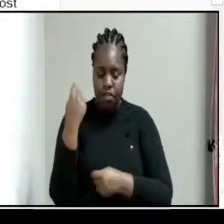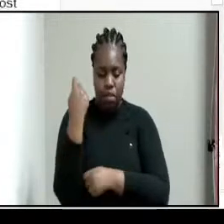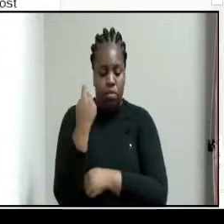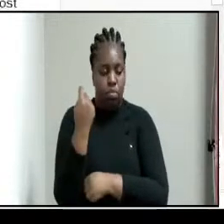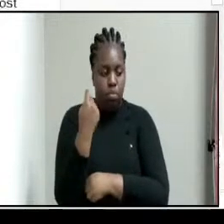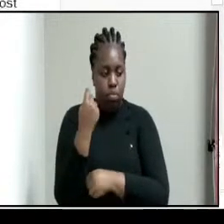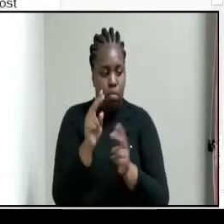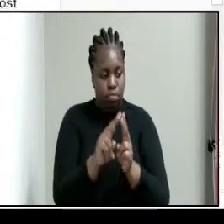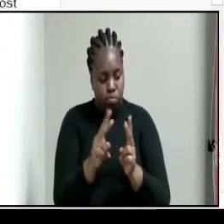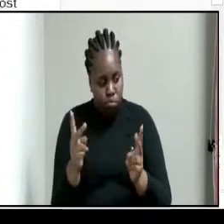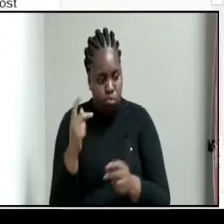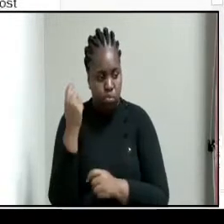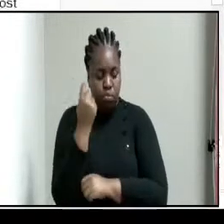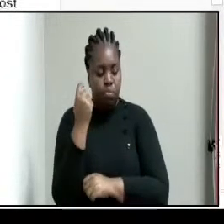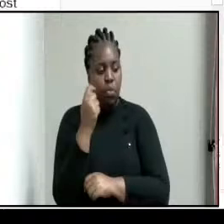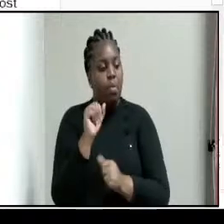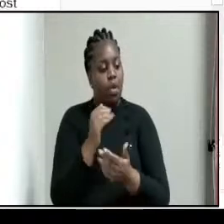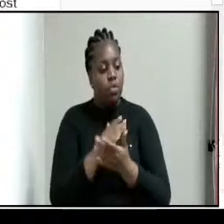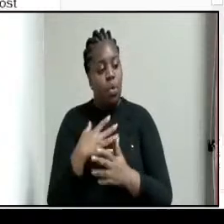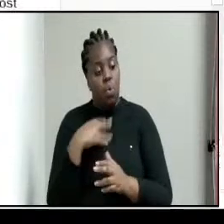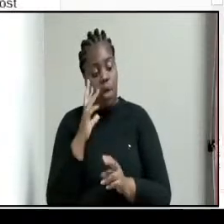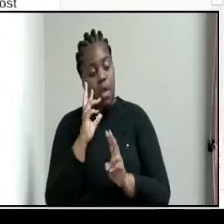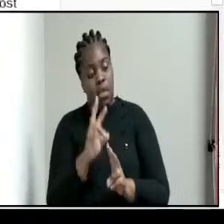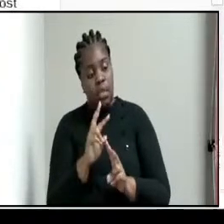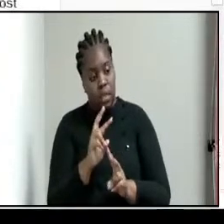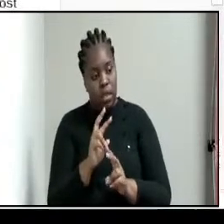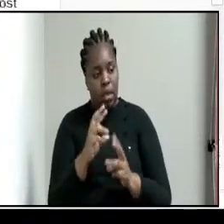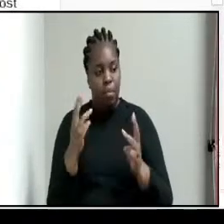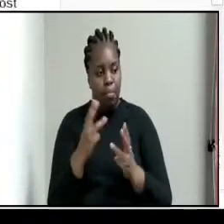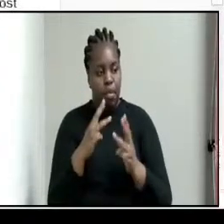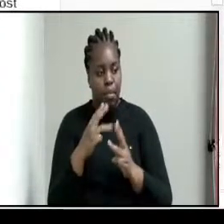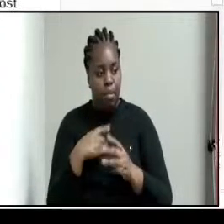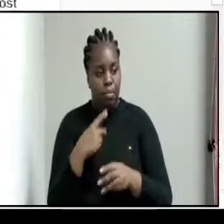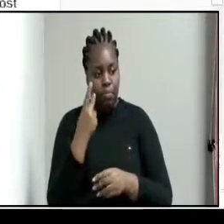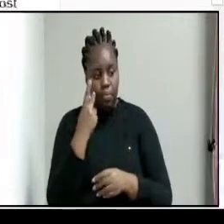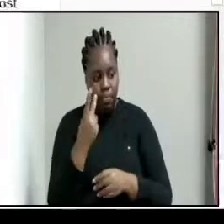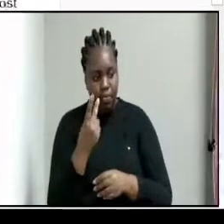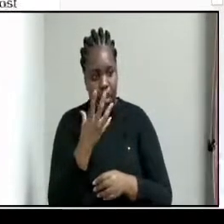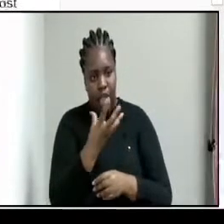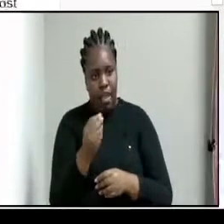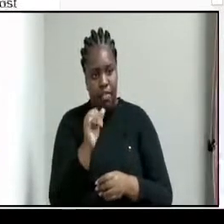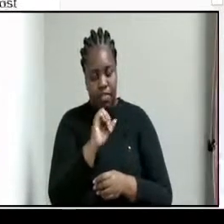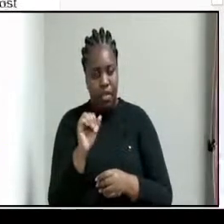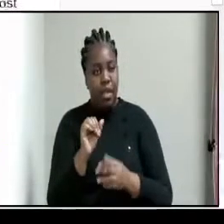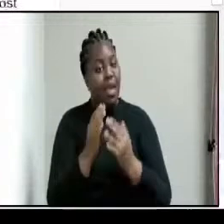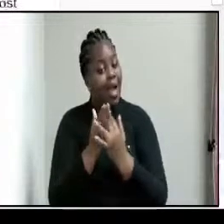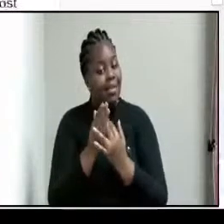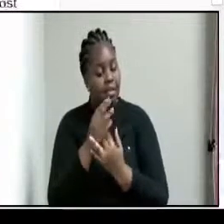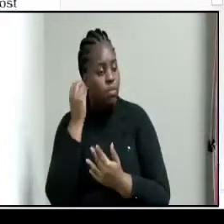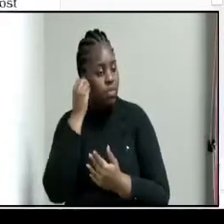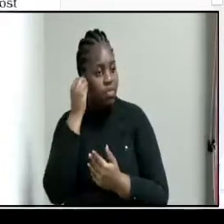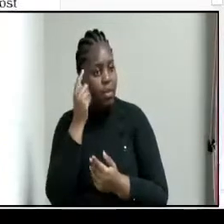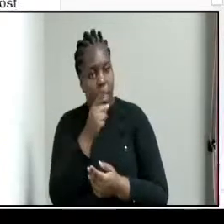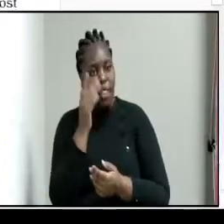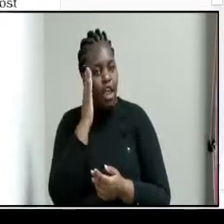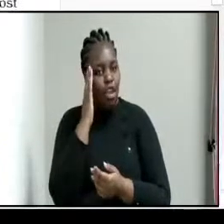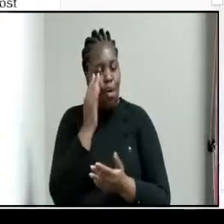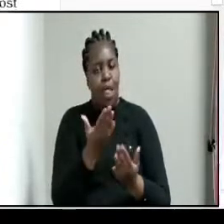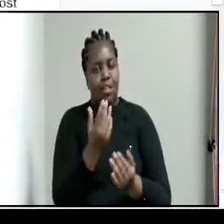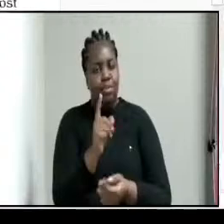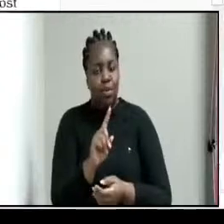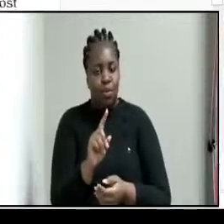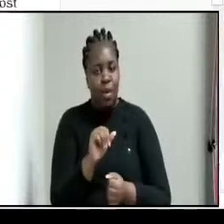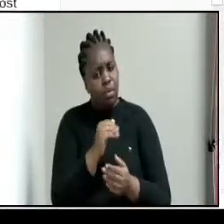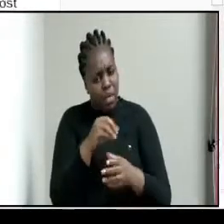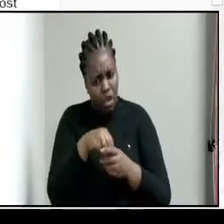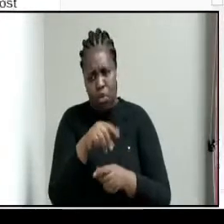different, perhaps formats, to try and see that people are sensitized about their rights. They've got access to information. They know what is expected to them,